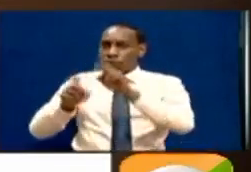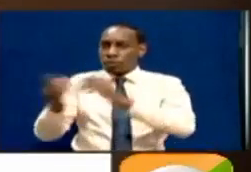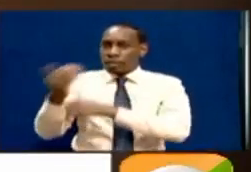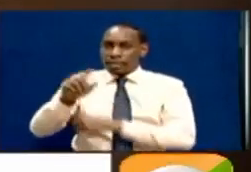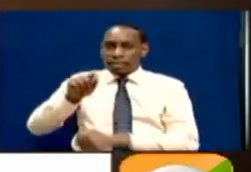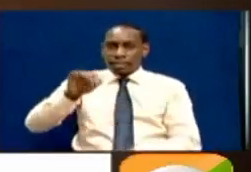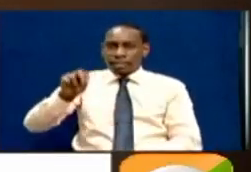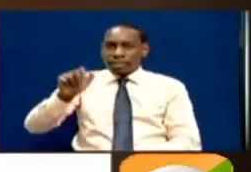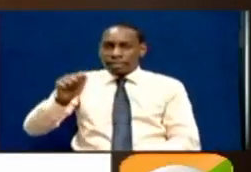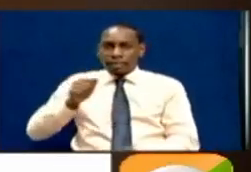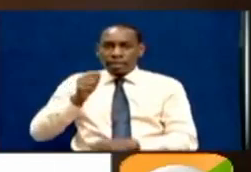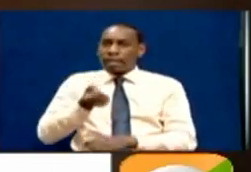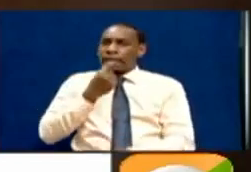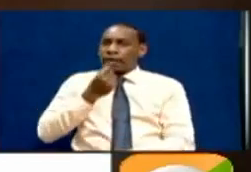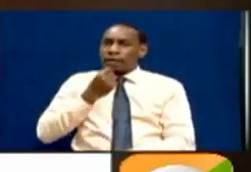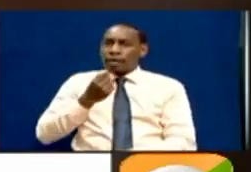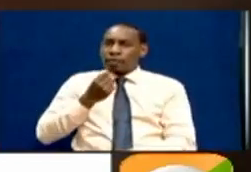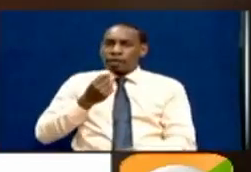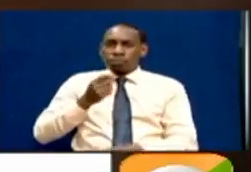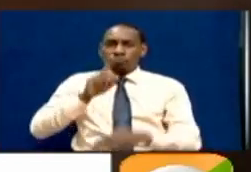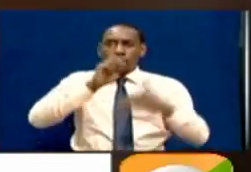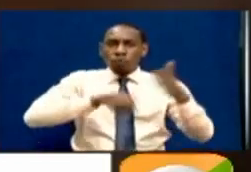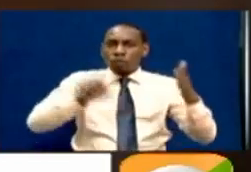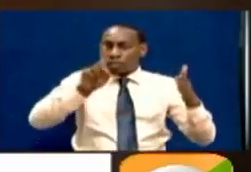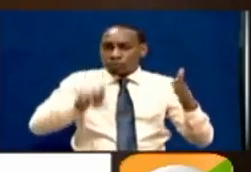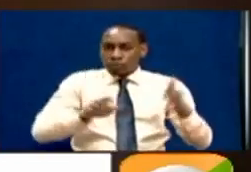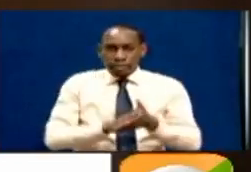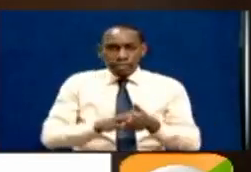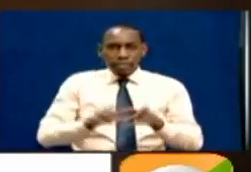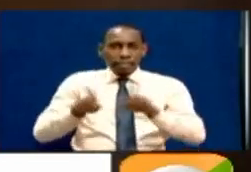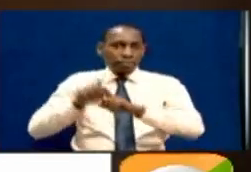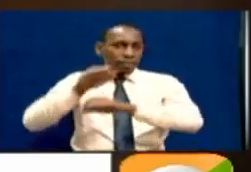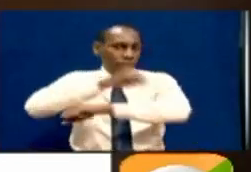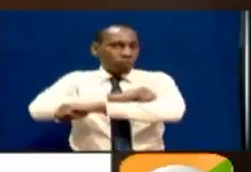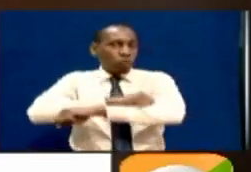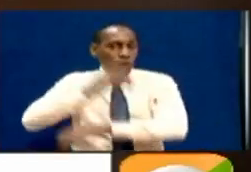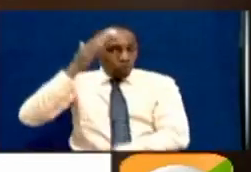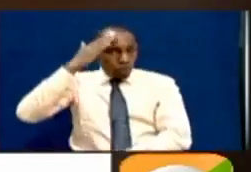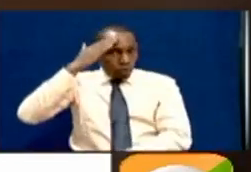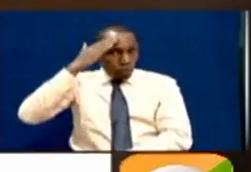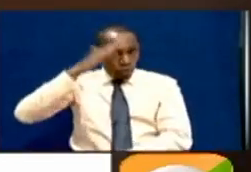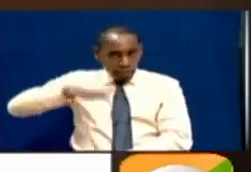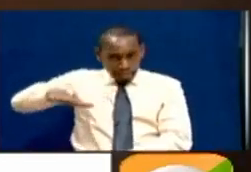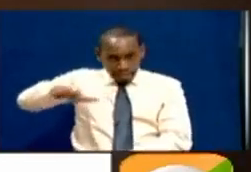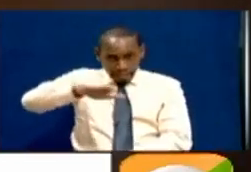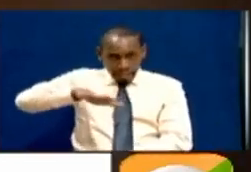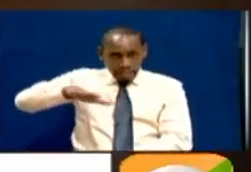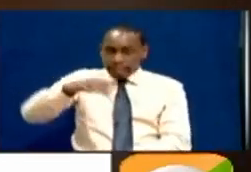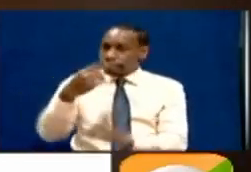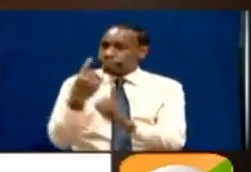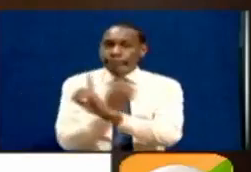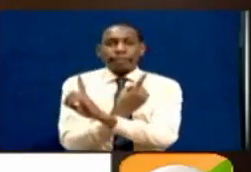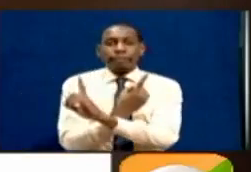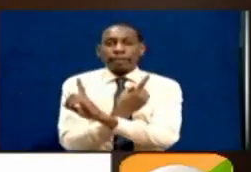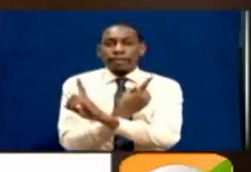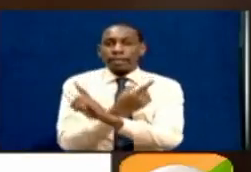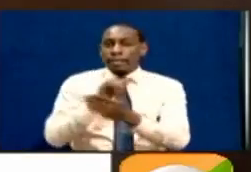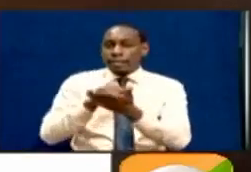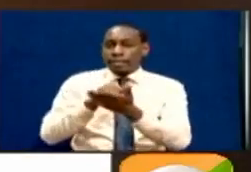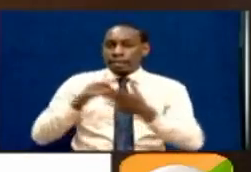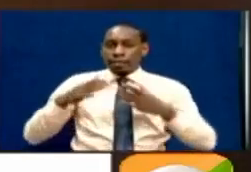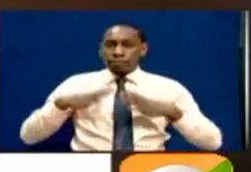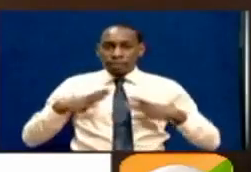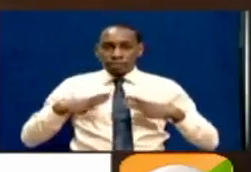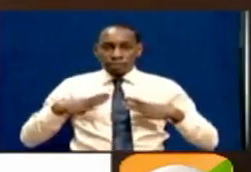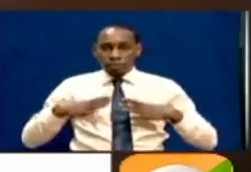hizi madawa ni za nini? Vile kwa shule mmoja tuko kwa environment ingine different yenye kuna watu